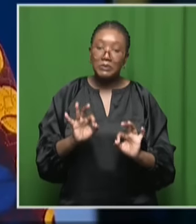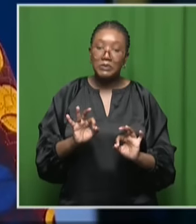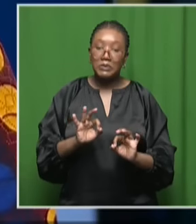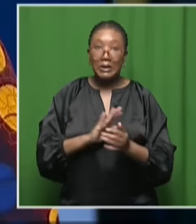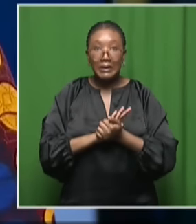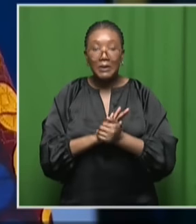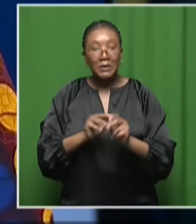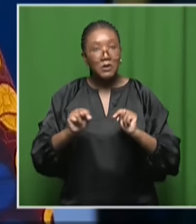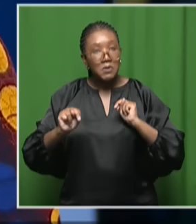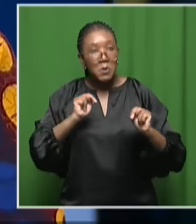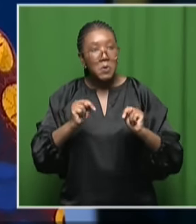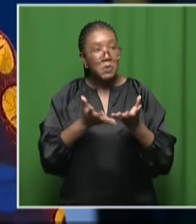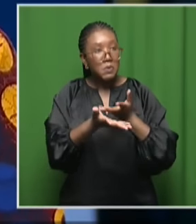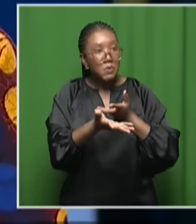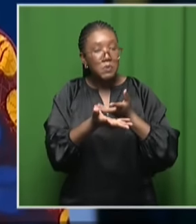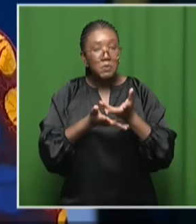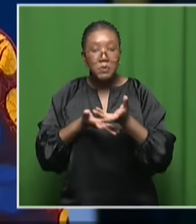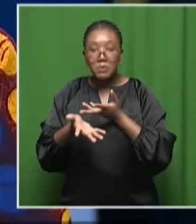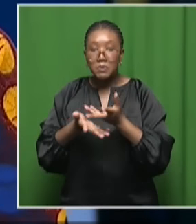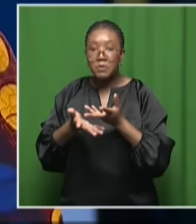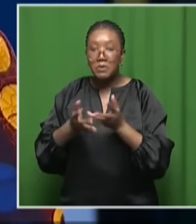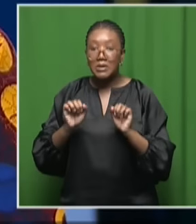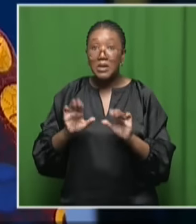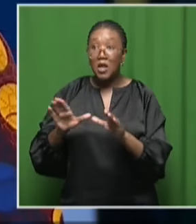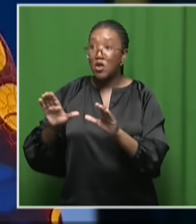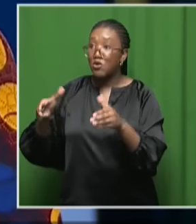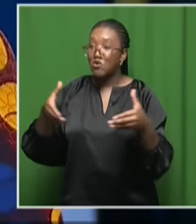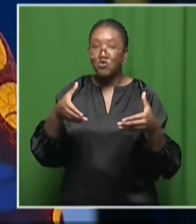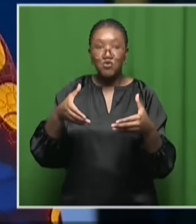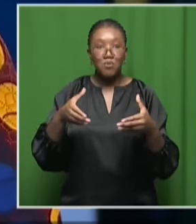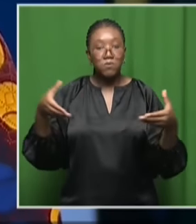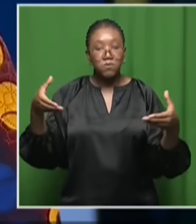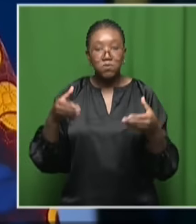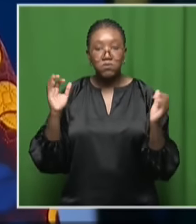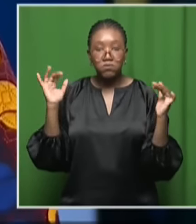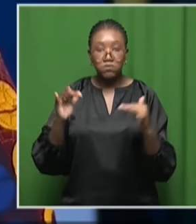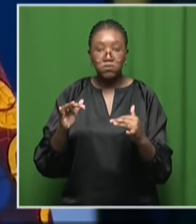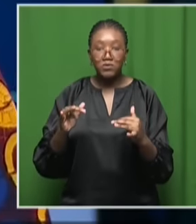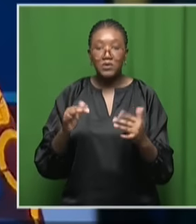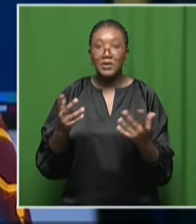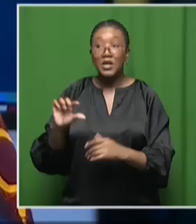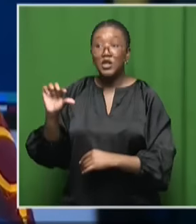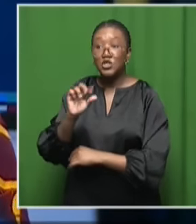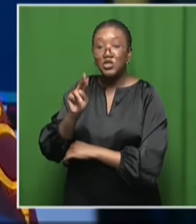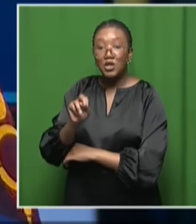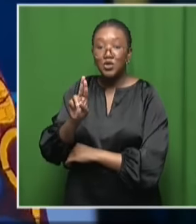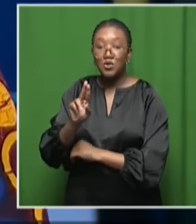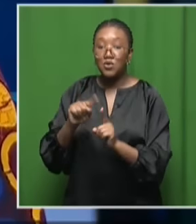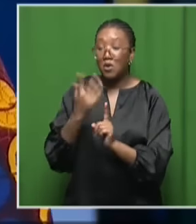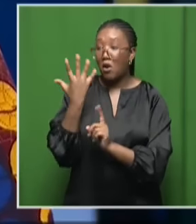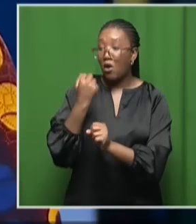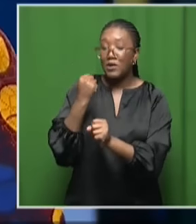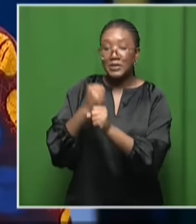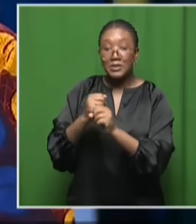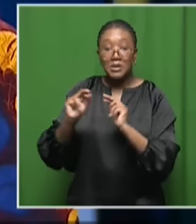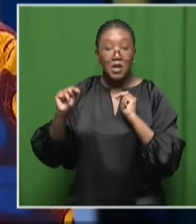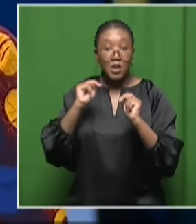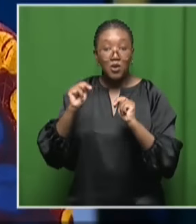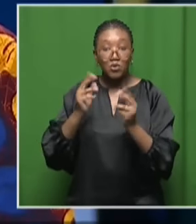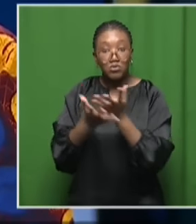a person who's able to bring together disparate groups. And I mean, we saw it with the GNU negotiations last year,